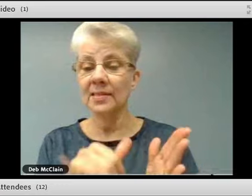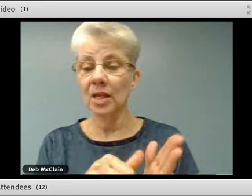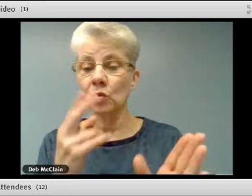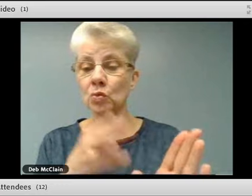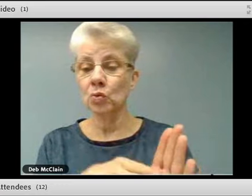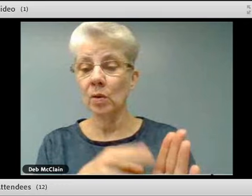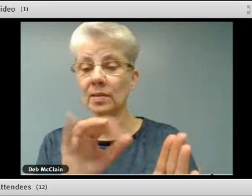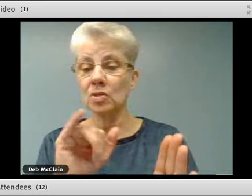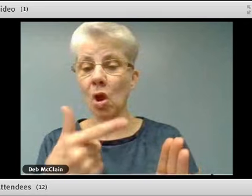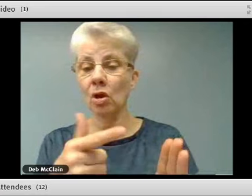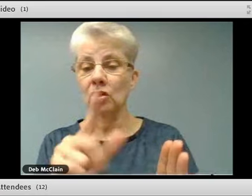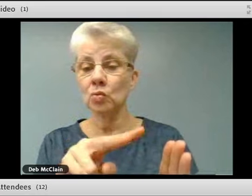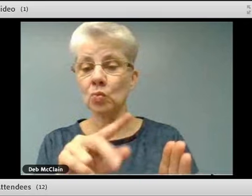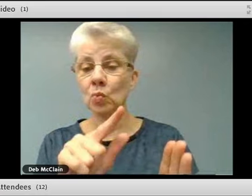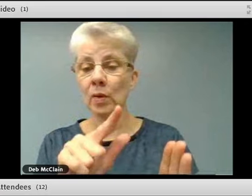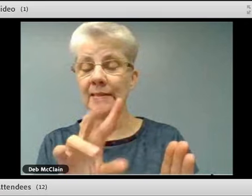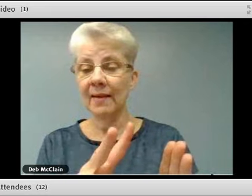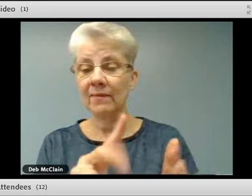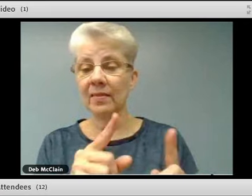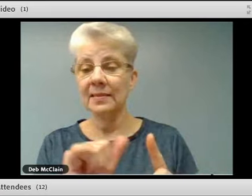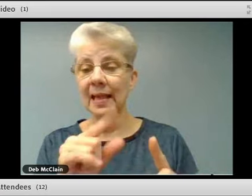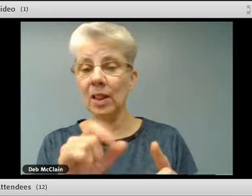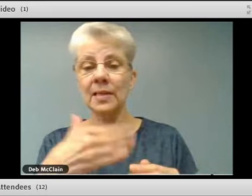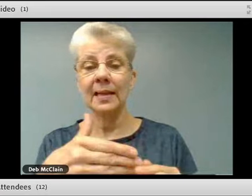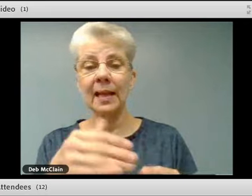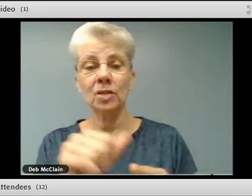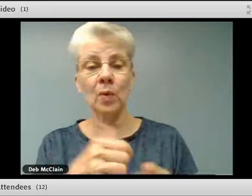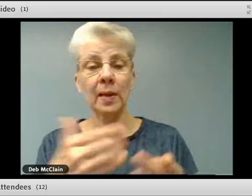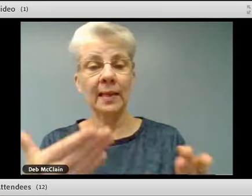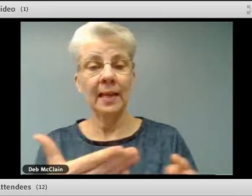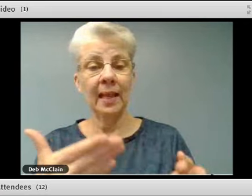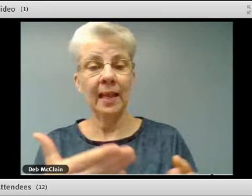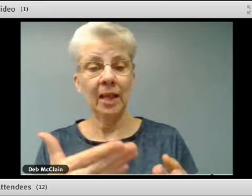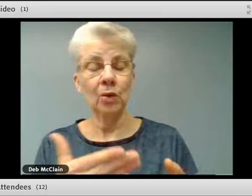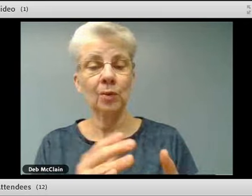everyone for attending and have a great rest of your day. Thank you, Deb. Thank you, Kayla.